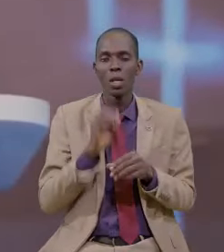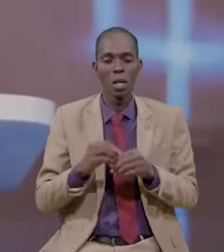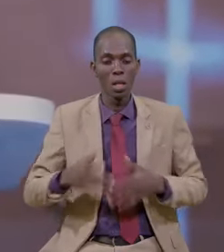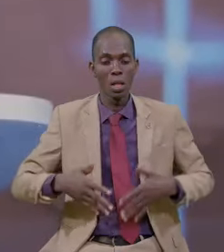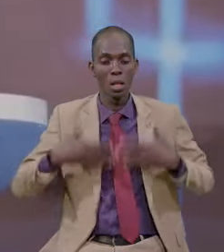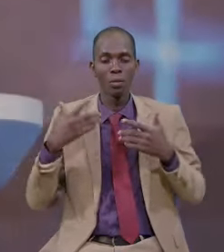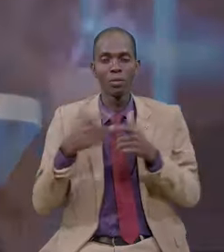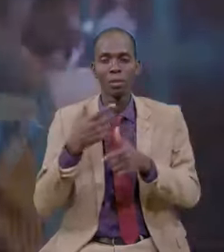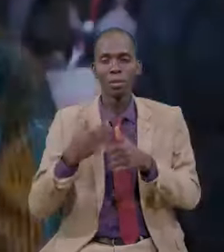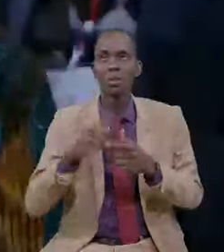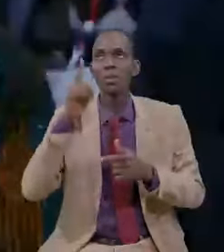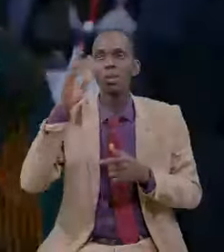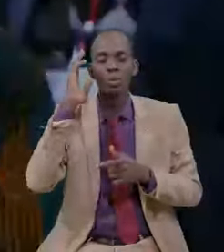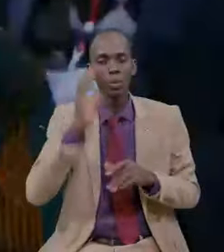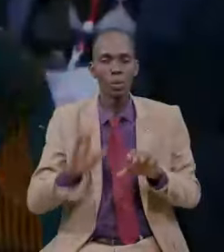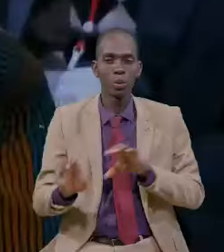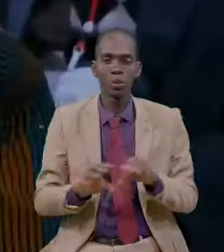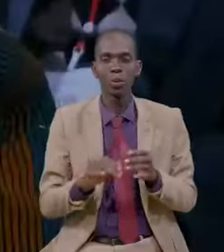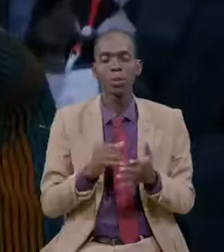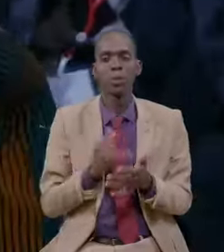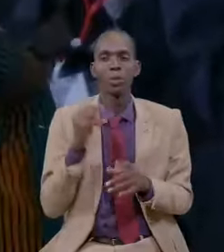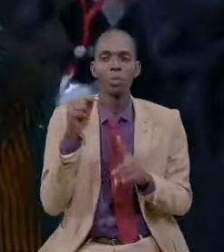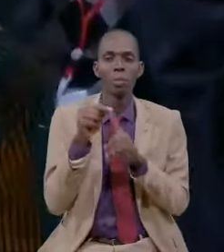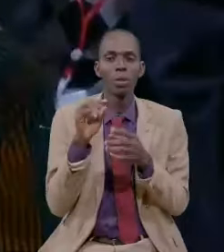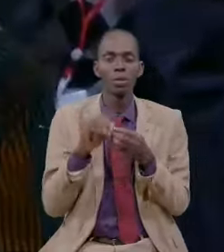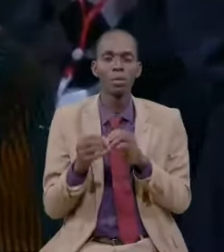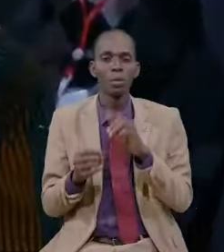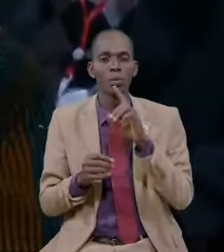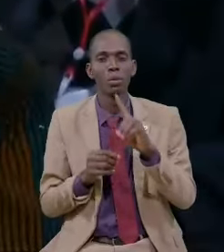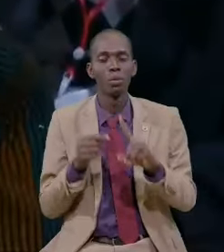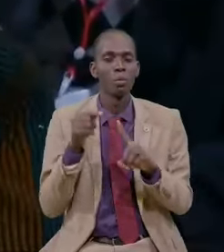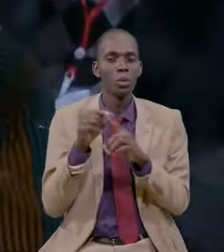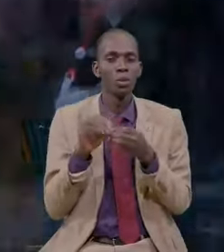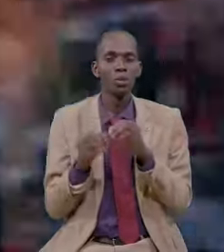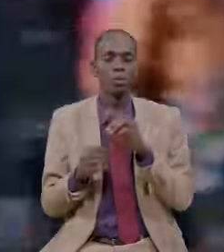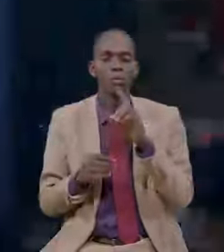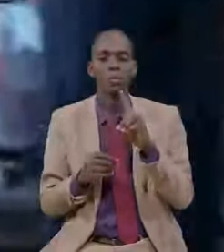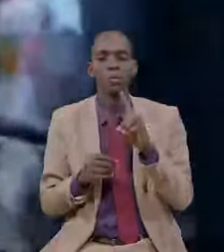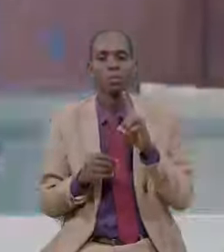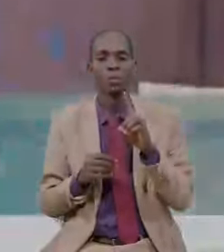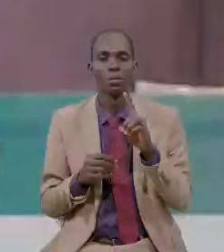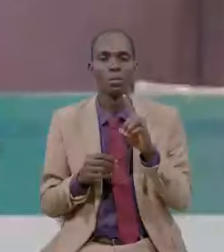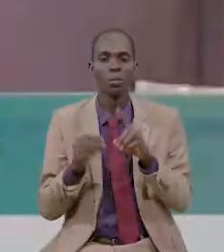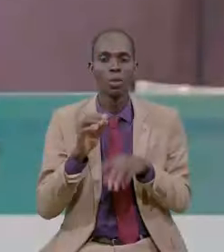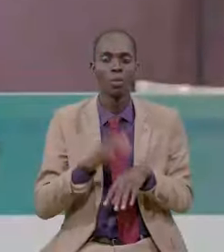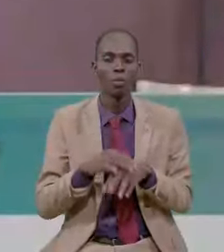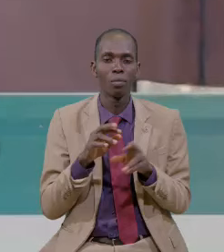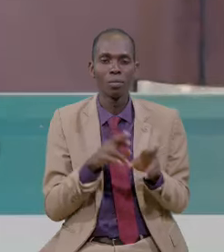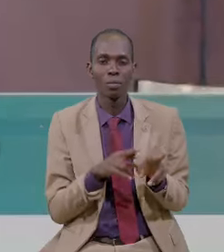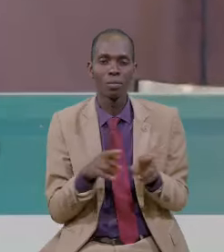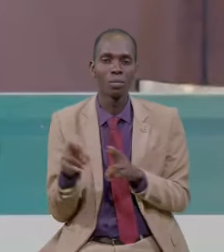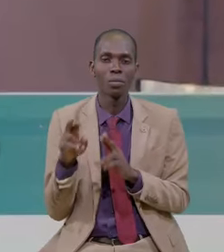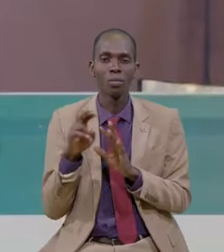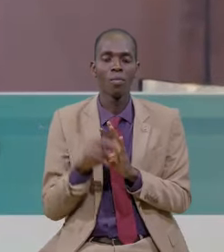will happen. Point number one. Point number one. I'm talking on readiness